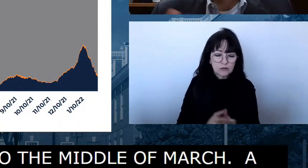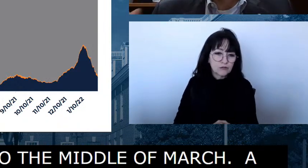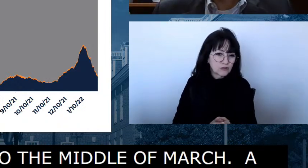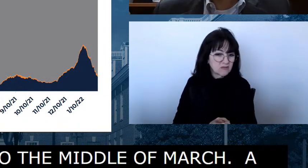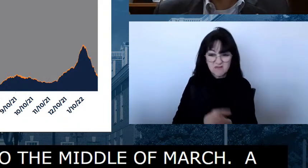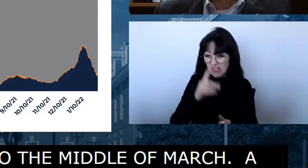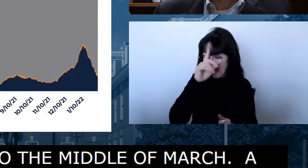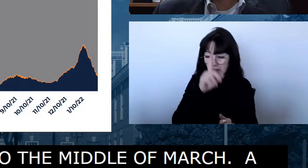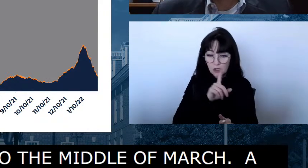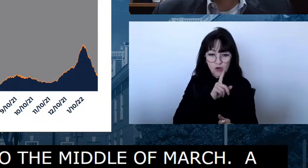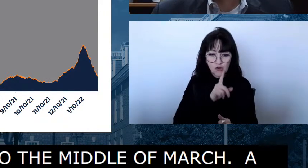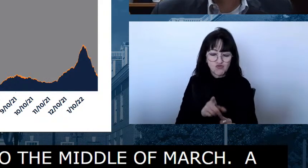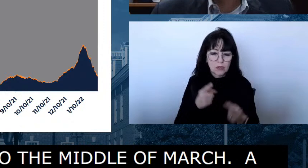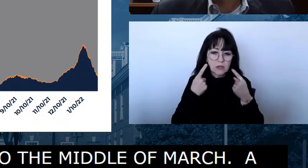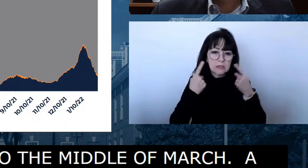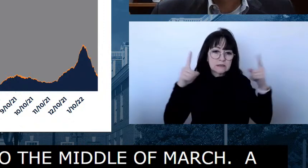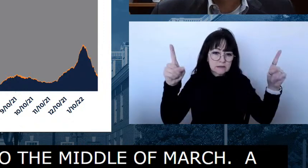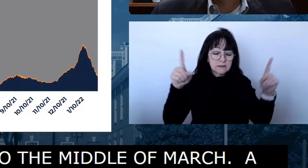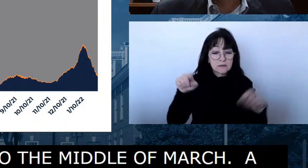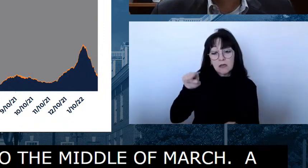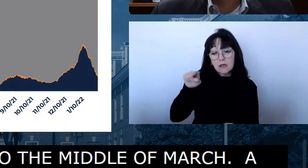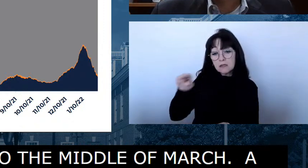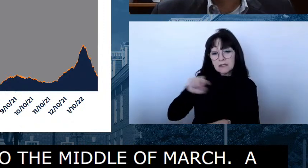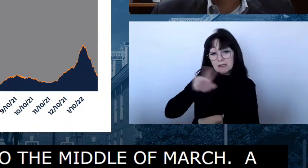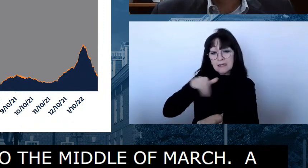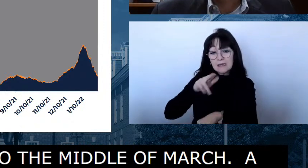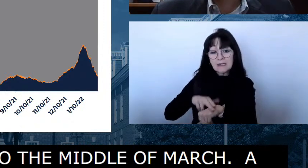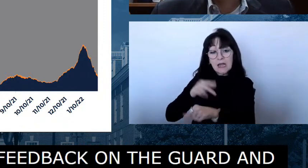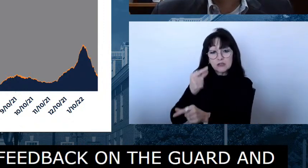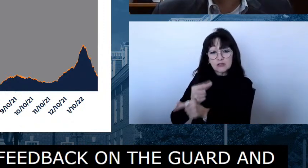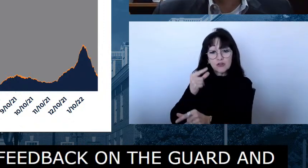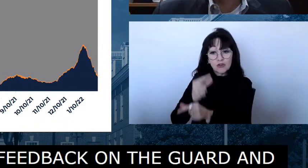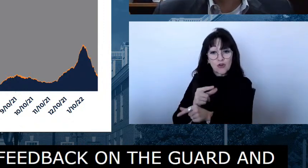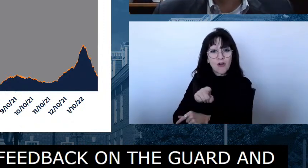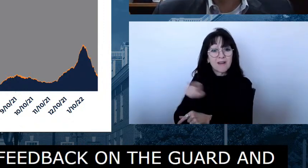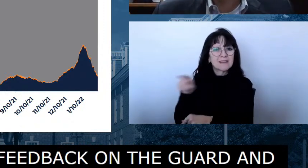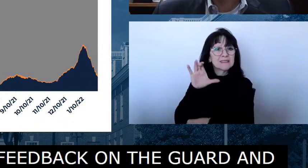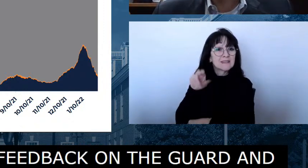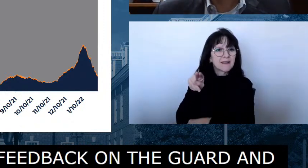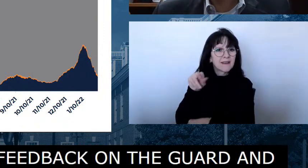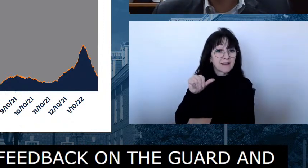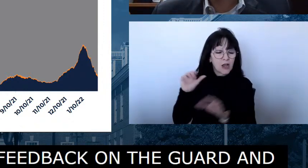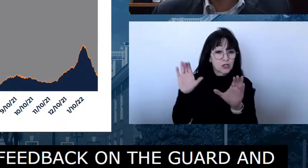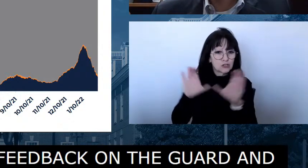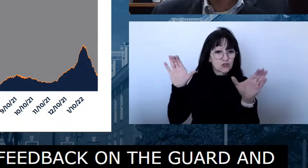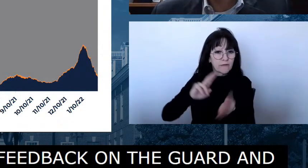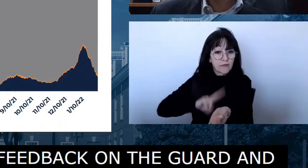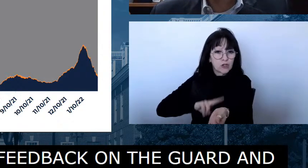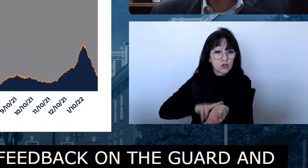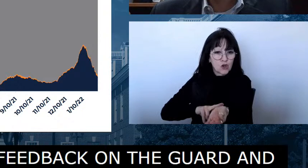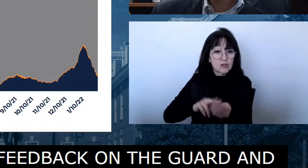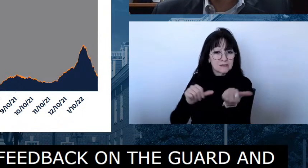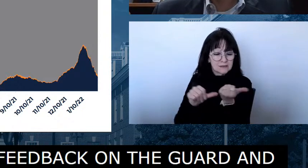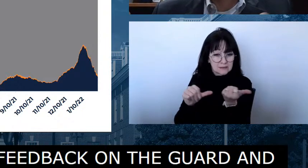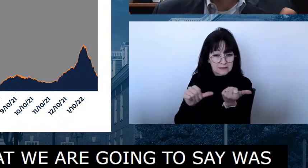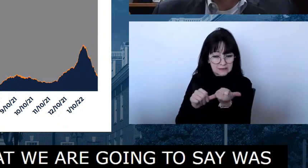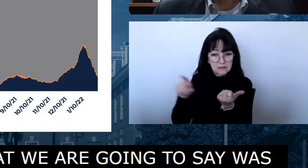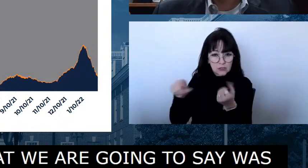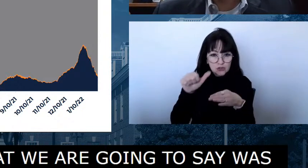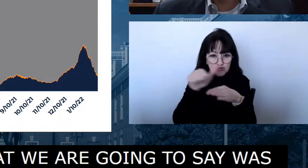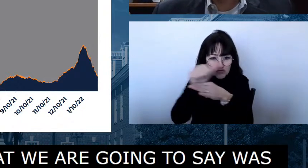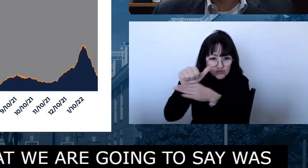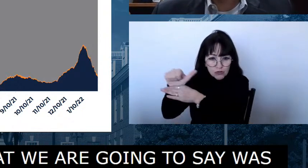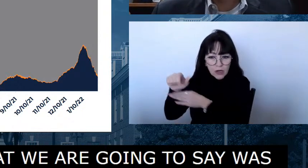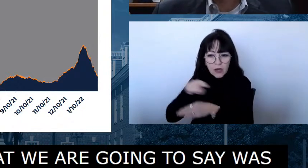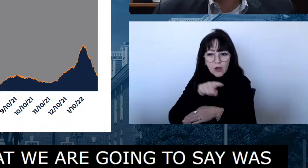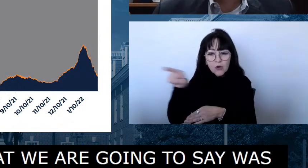forward. The other mission that the Guard is on is the CNAs, which are being used in nursing homes and long-term care facilities.